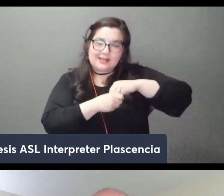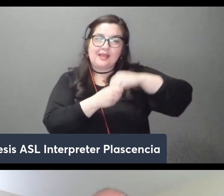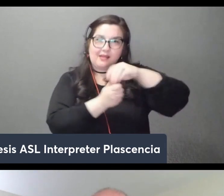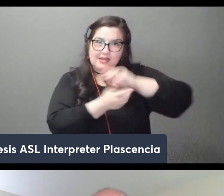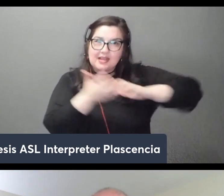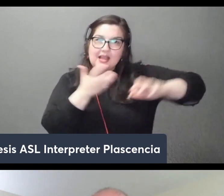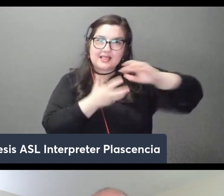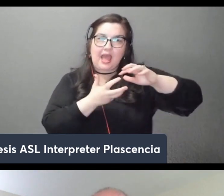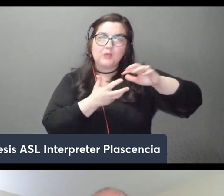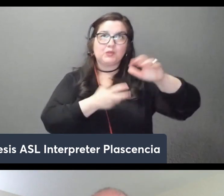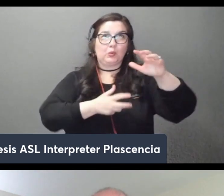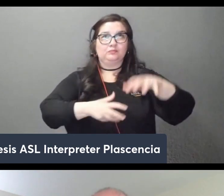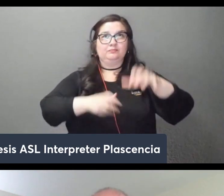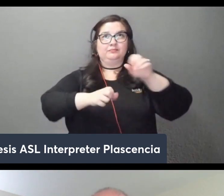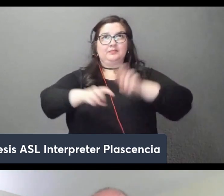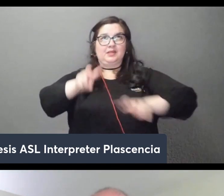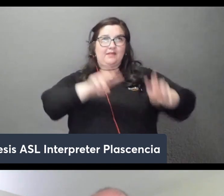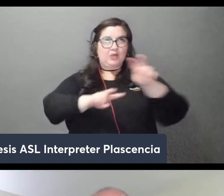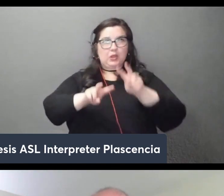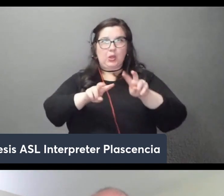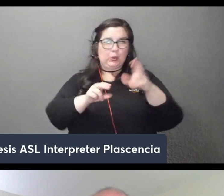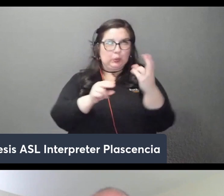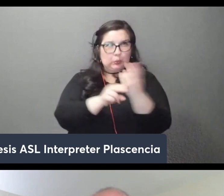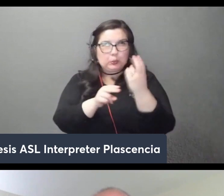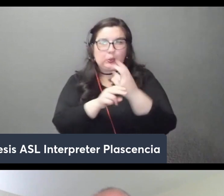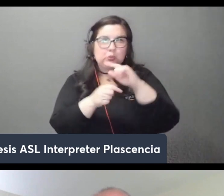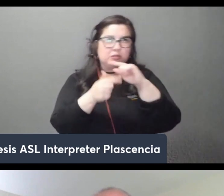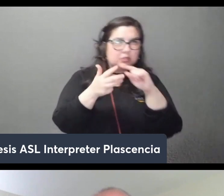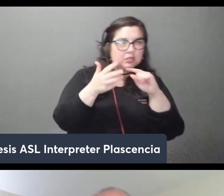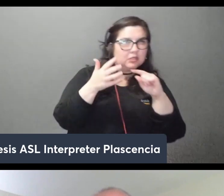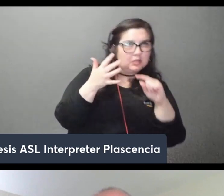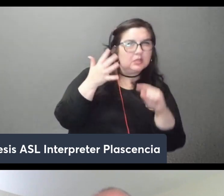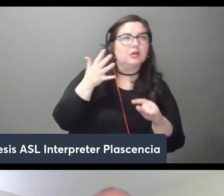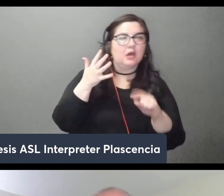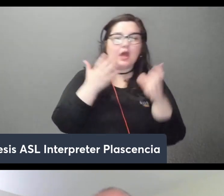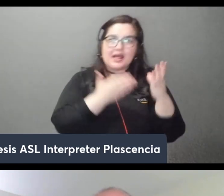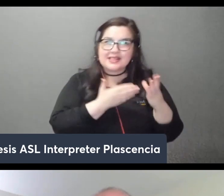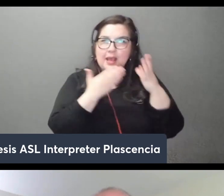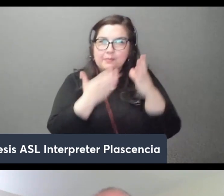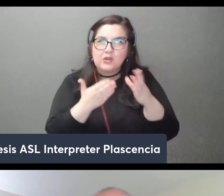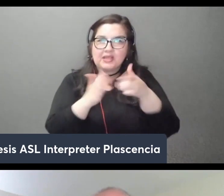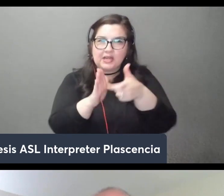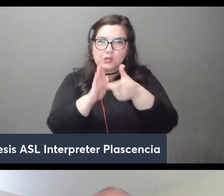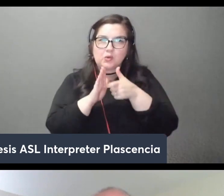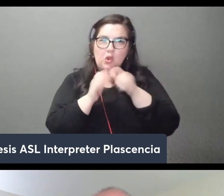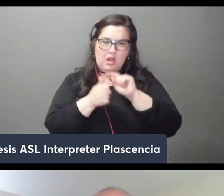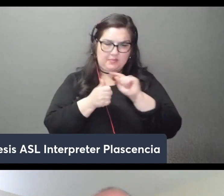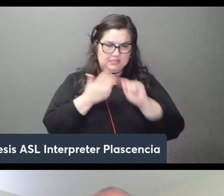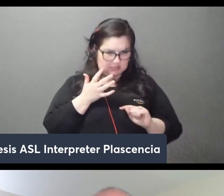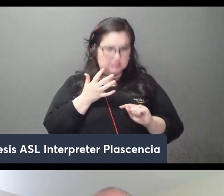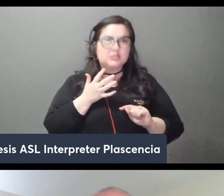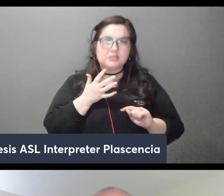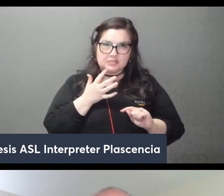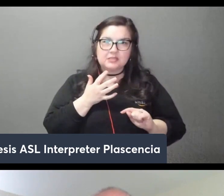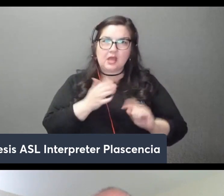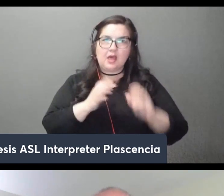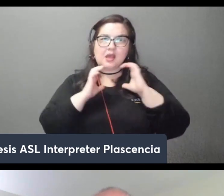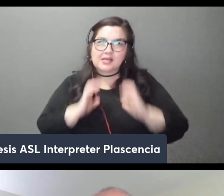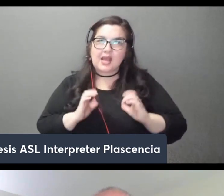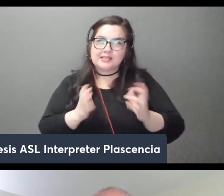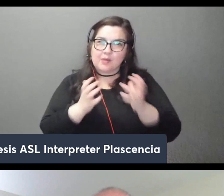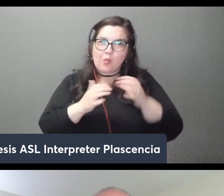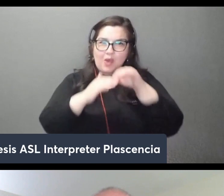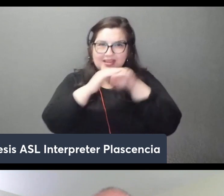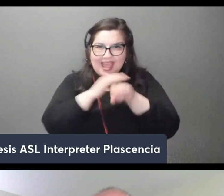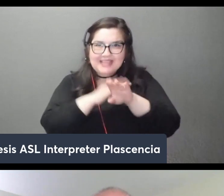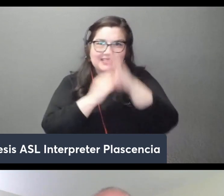a look at those of what the usage patterns are, and then bringing in this requirements that, hey, the customers want access to this